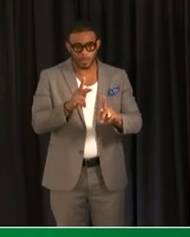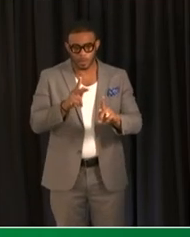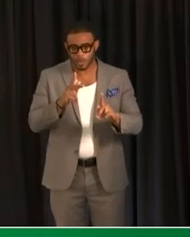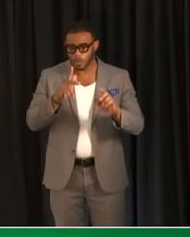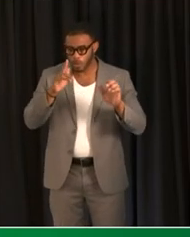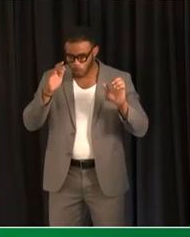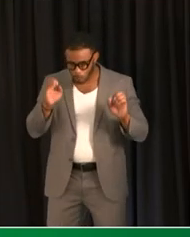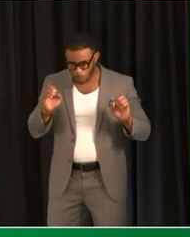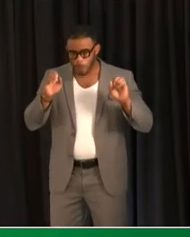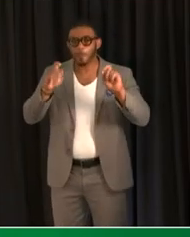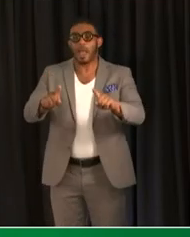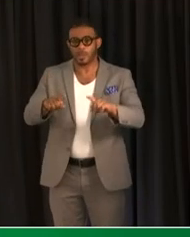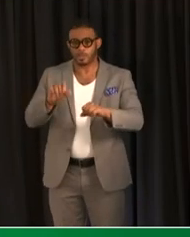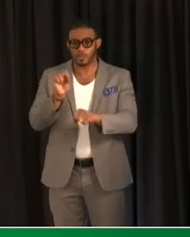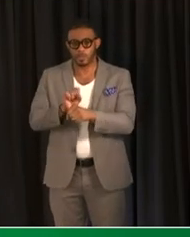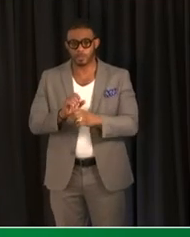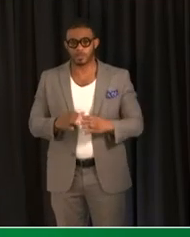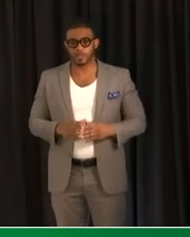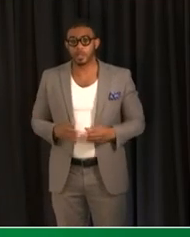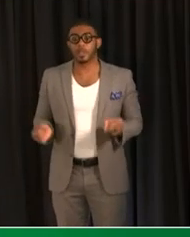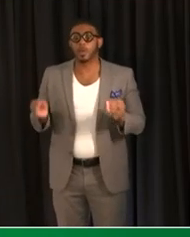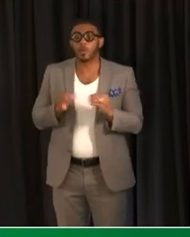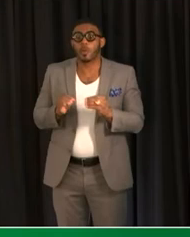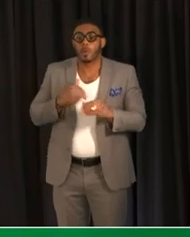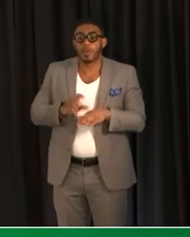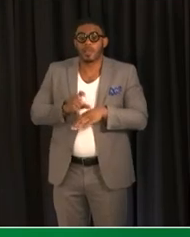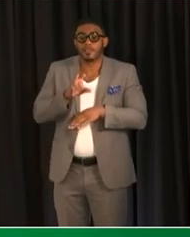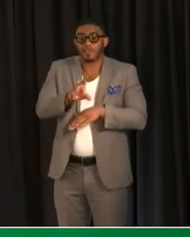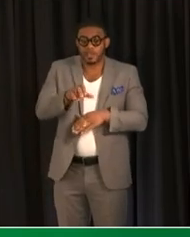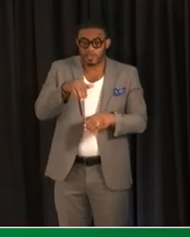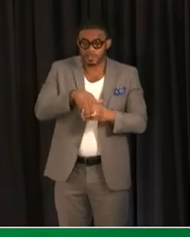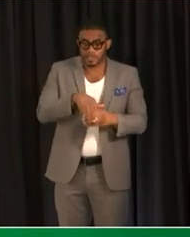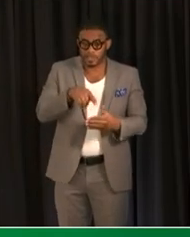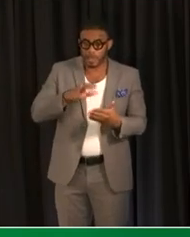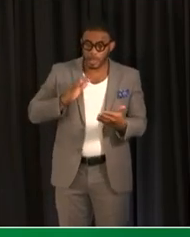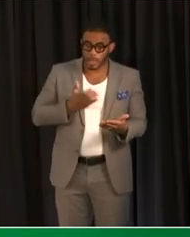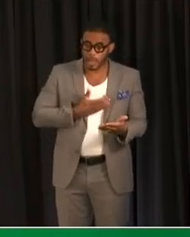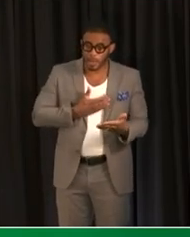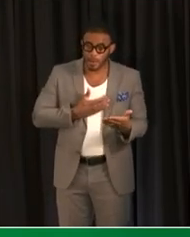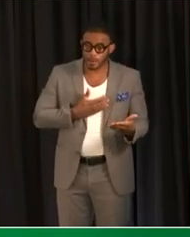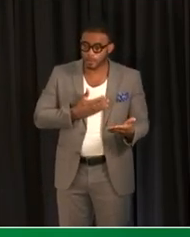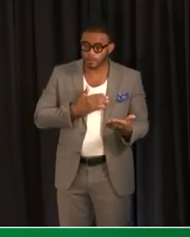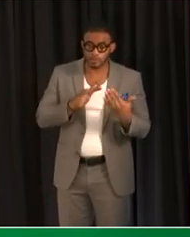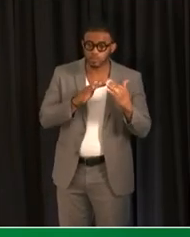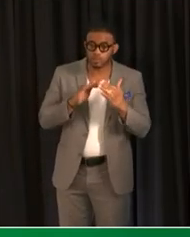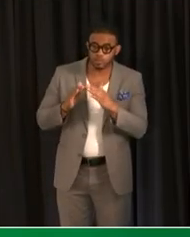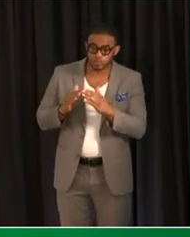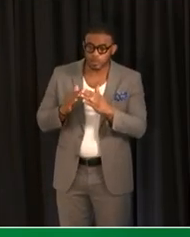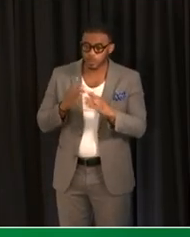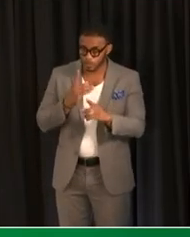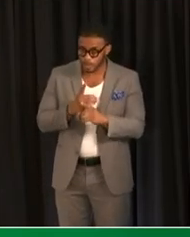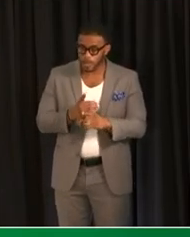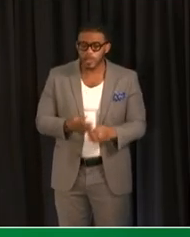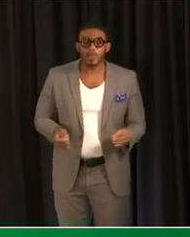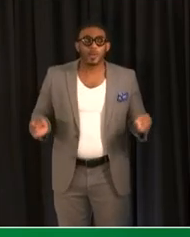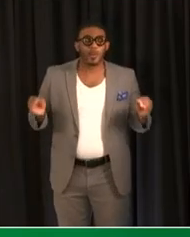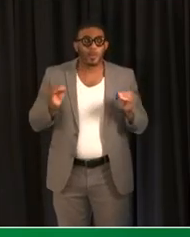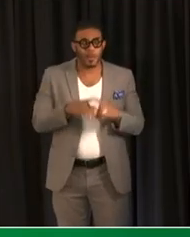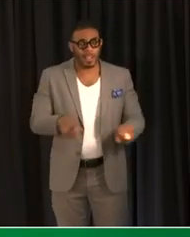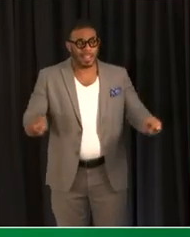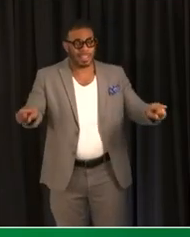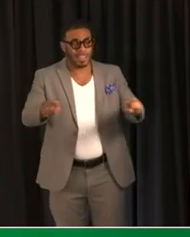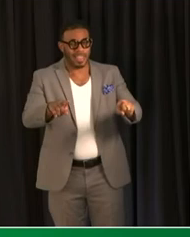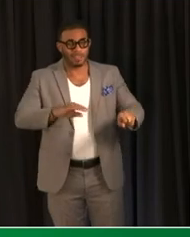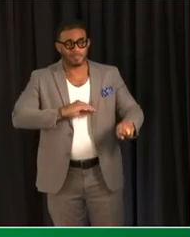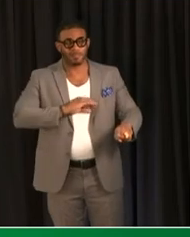back to work, right? The more that we invest in our community, right, the more